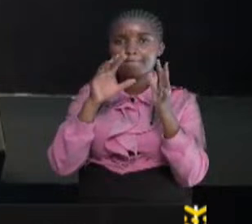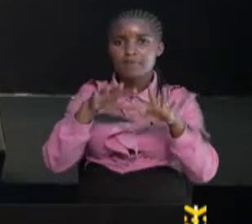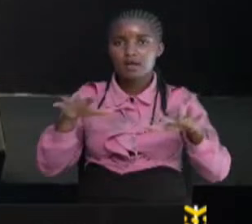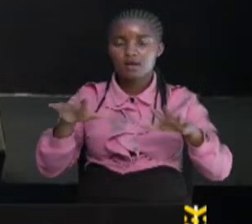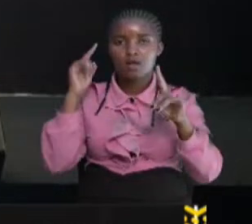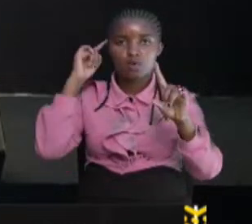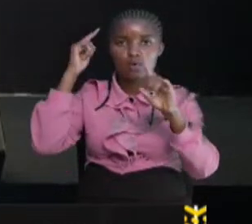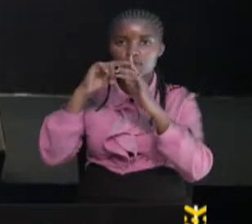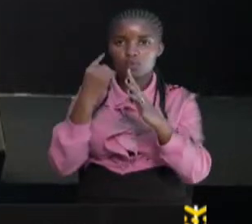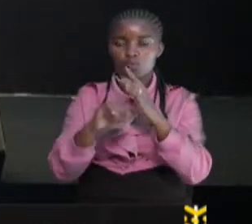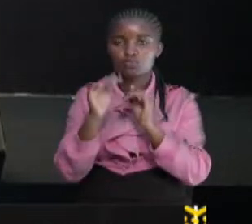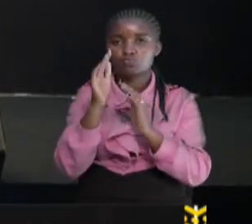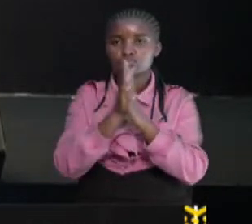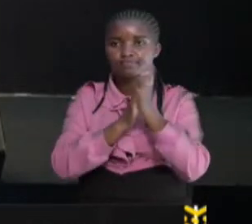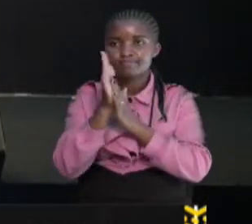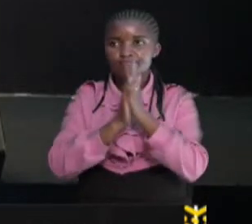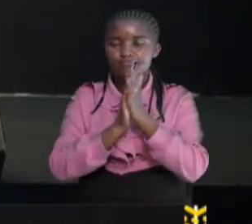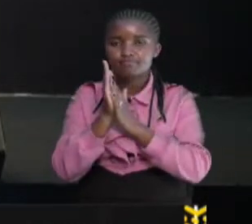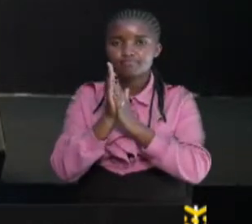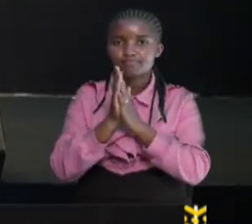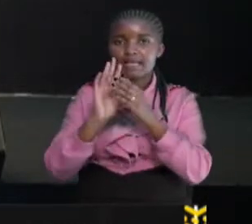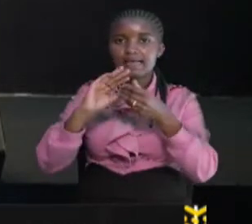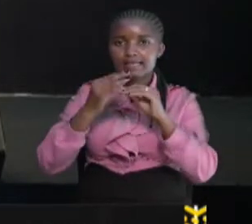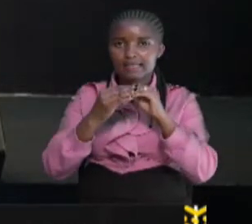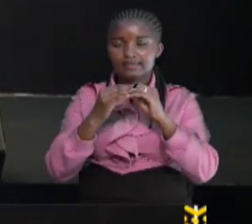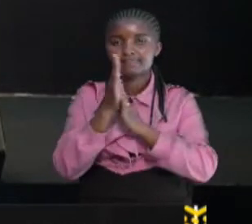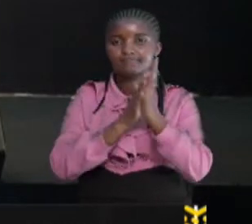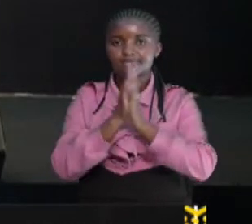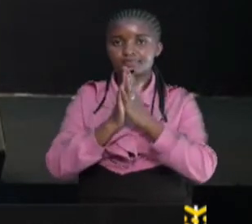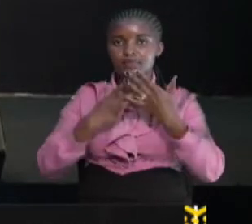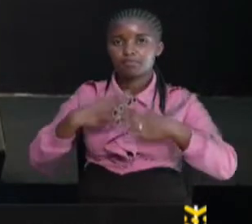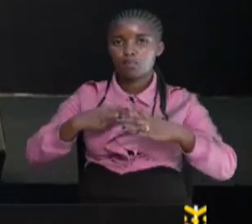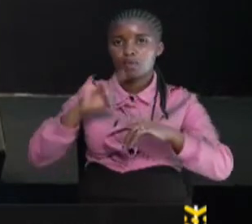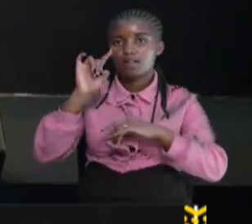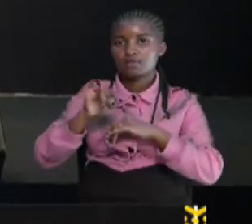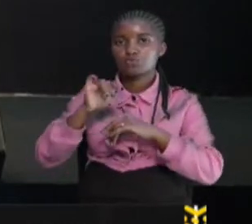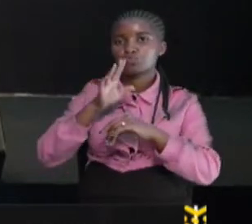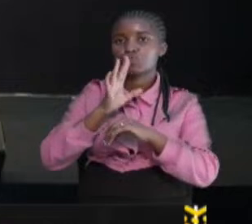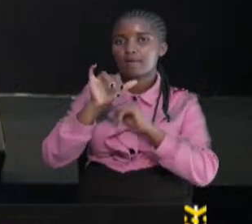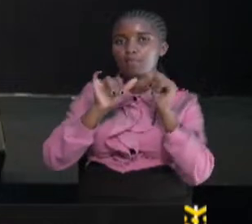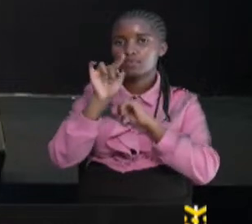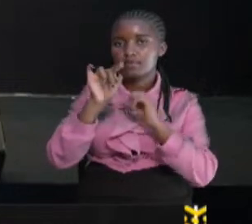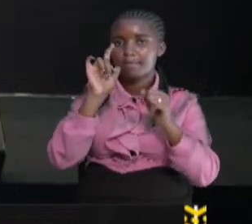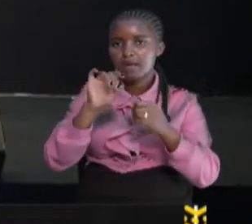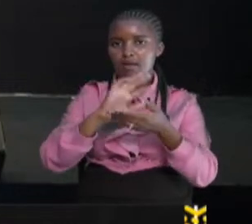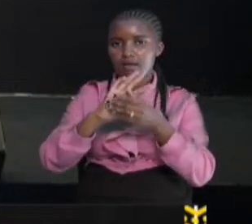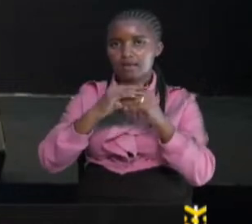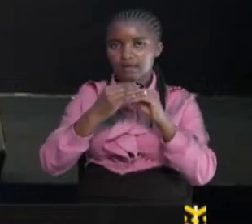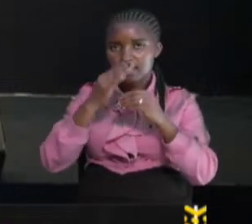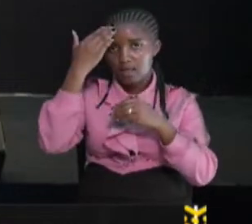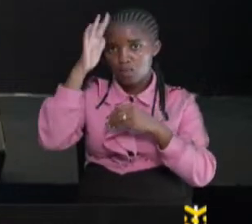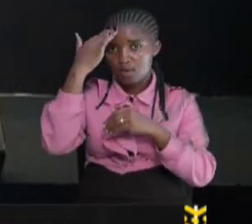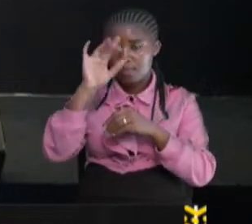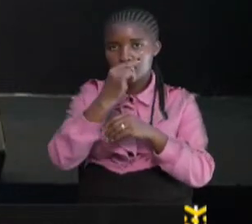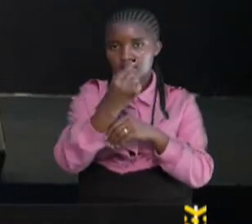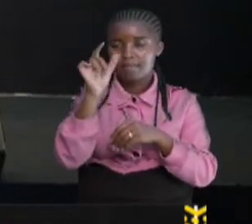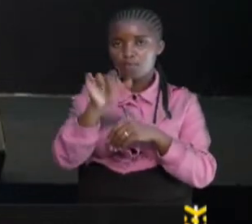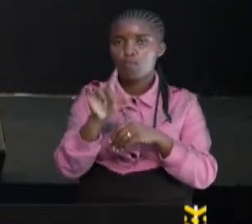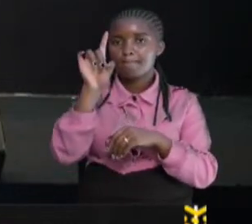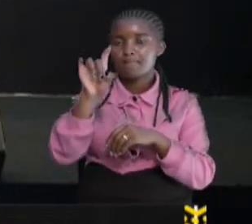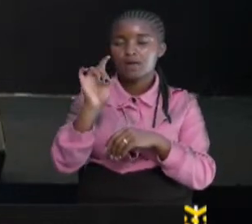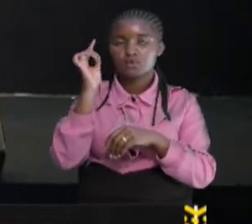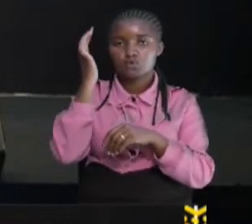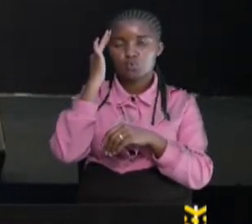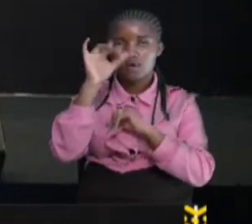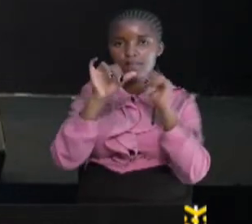anticipation, ignite conversation, awareness. Everybody needs to talk about this particular movie. It needs to be the talk of